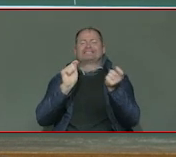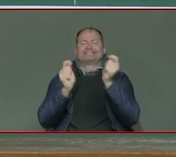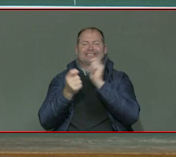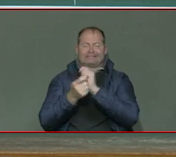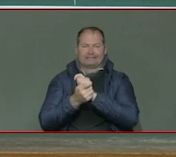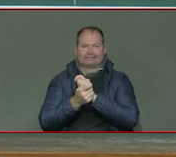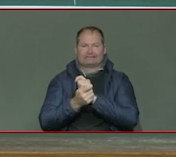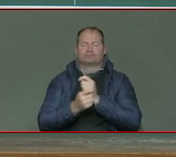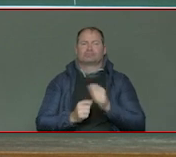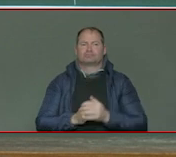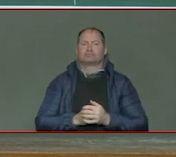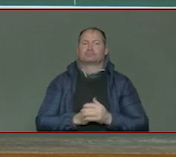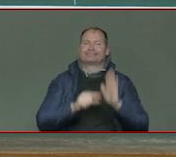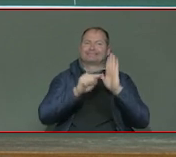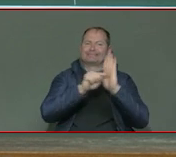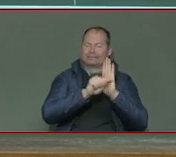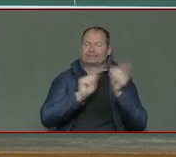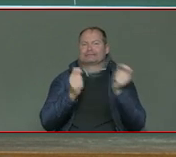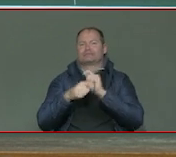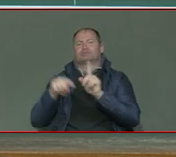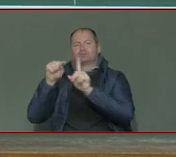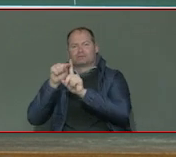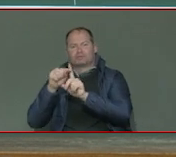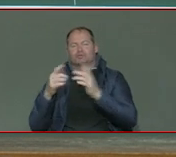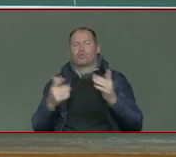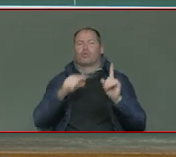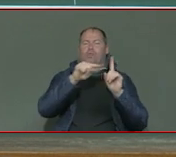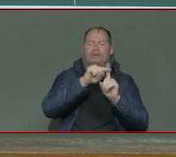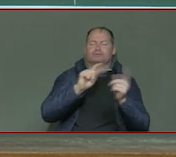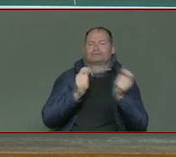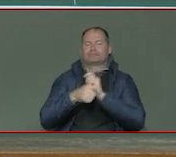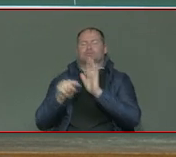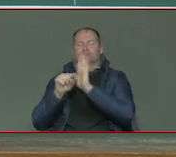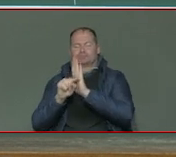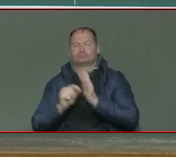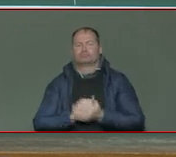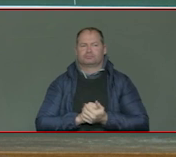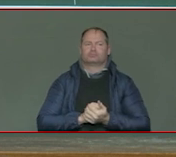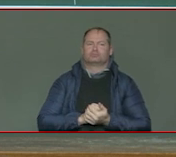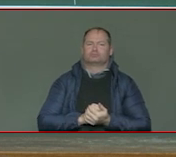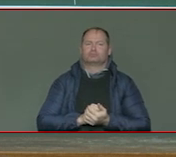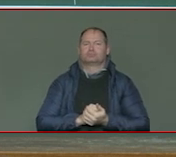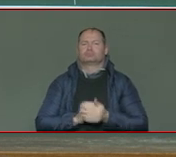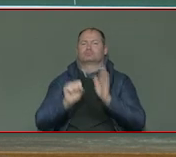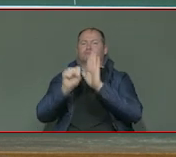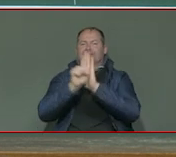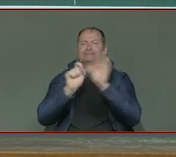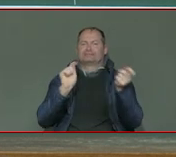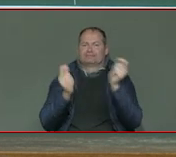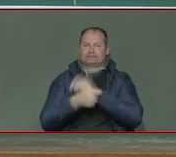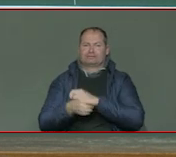positive number, then I can take it to the denominator and the sign will change. Does it make